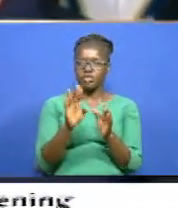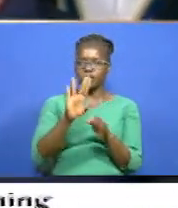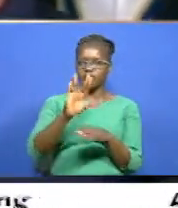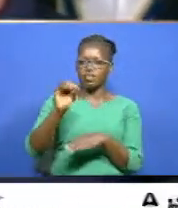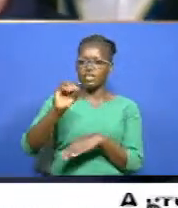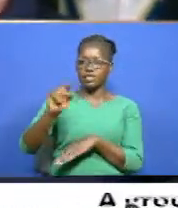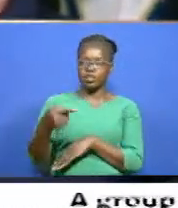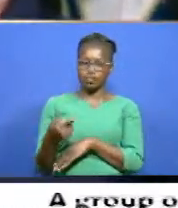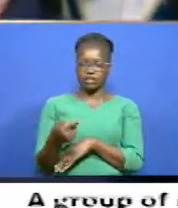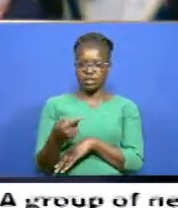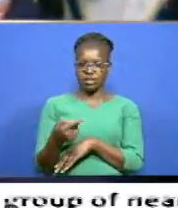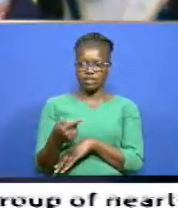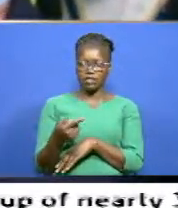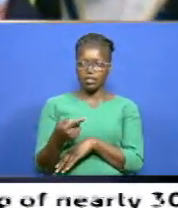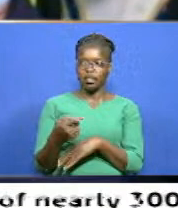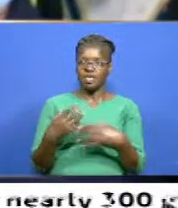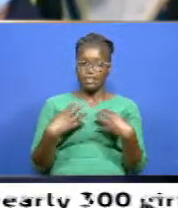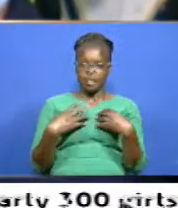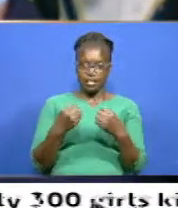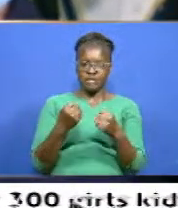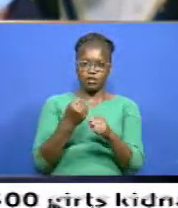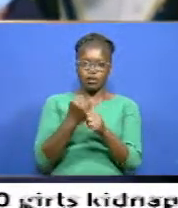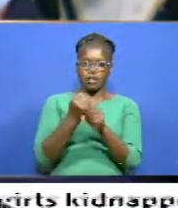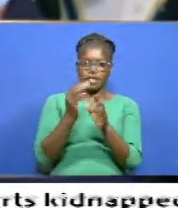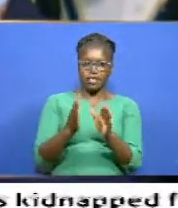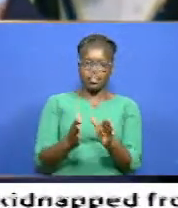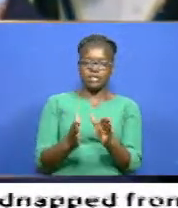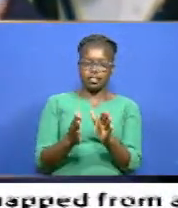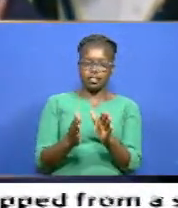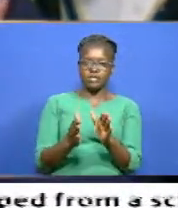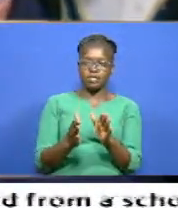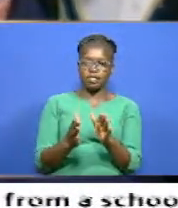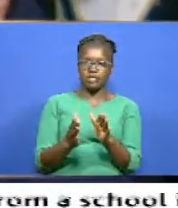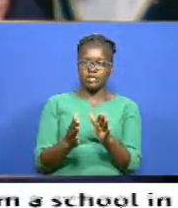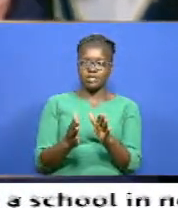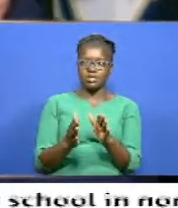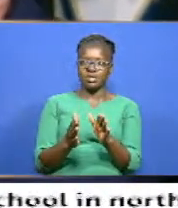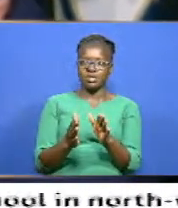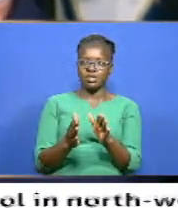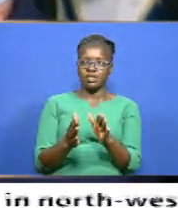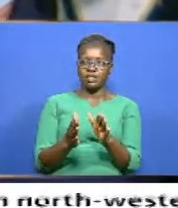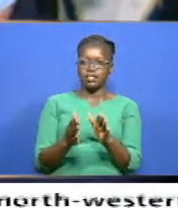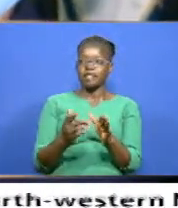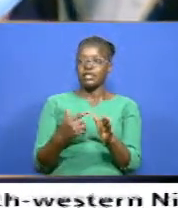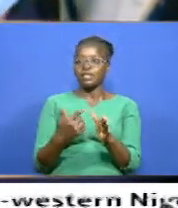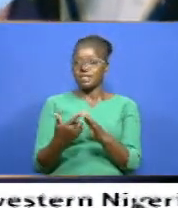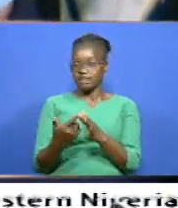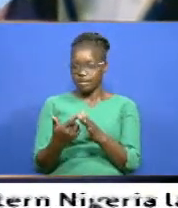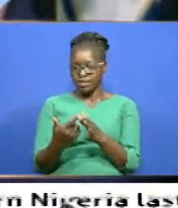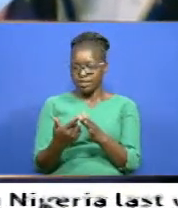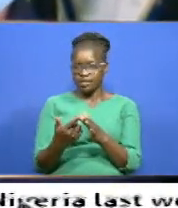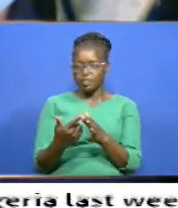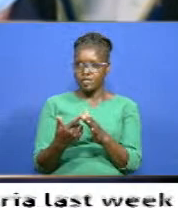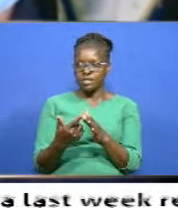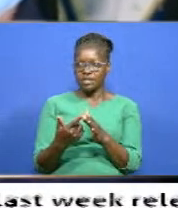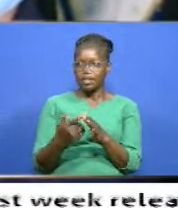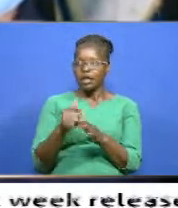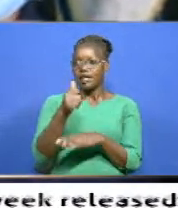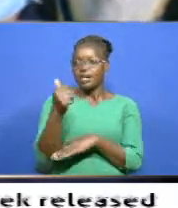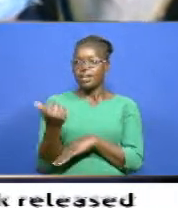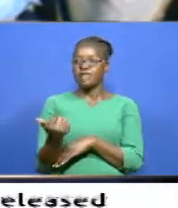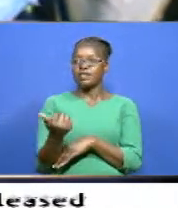400,000 health workers in the country. After that, we are going to roll out to